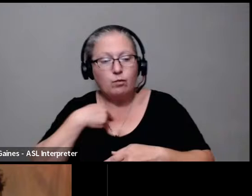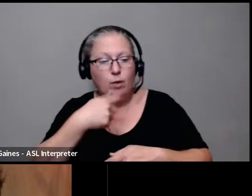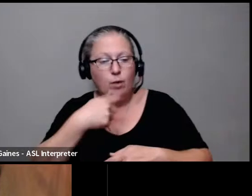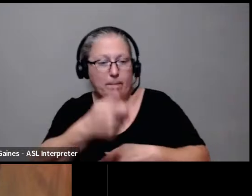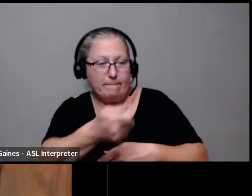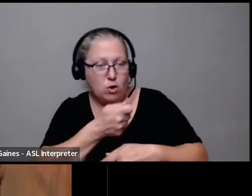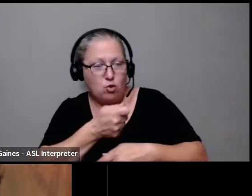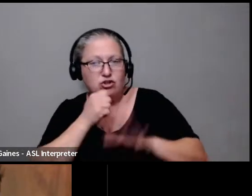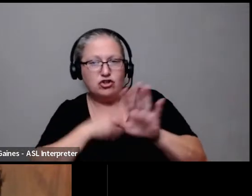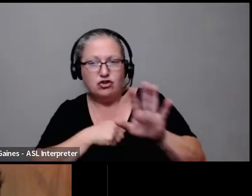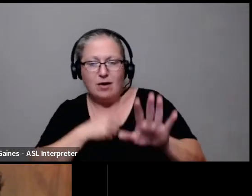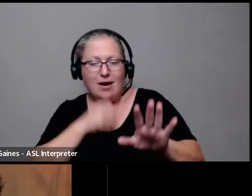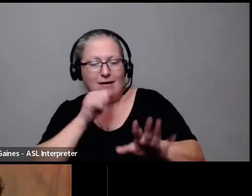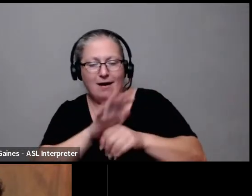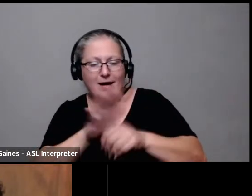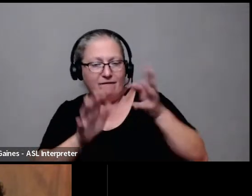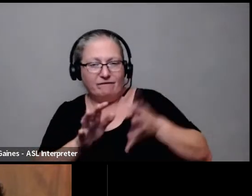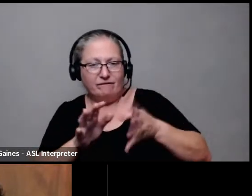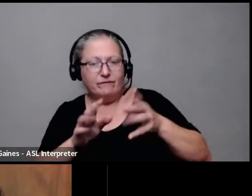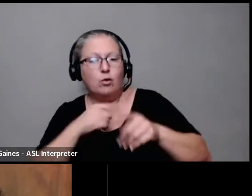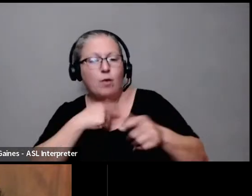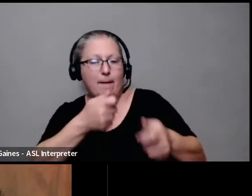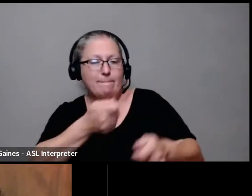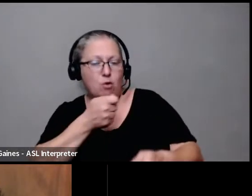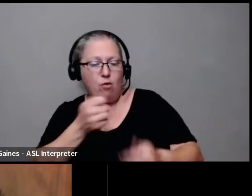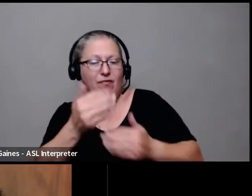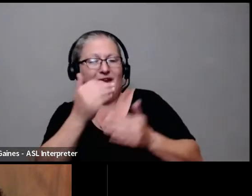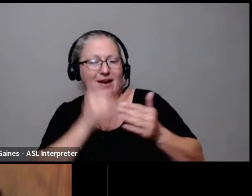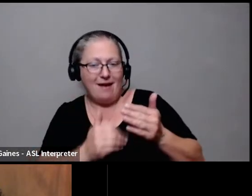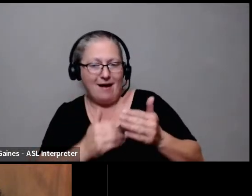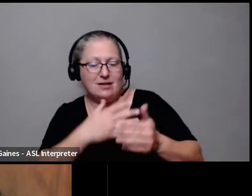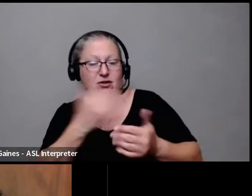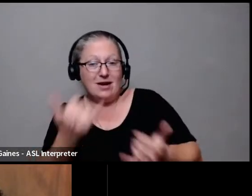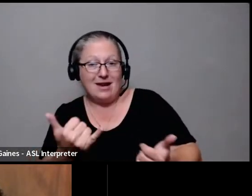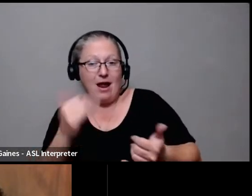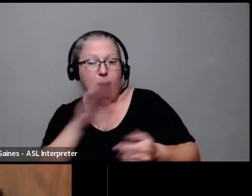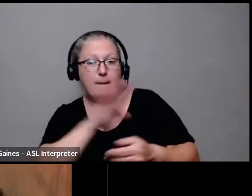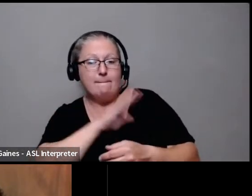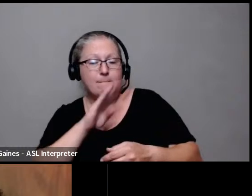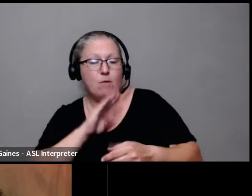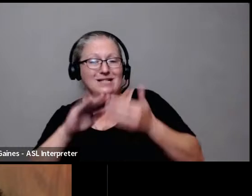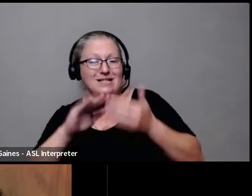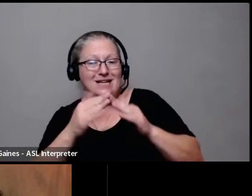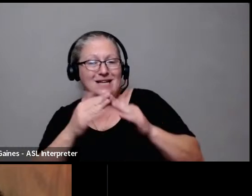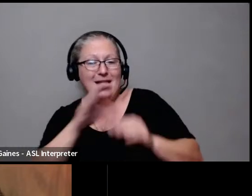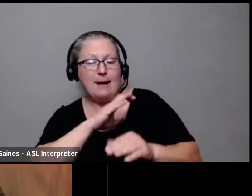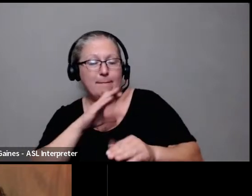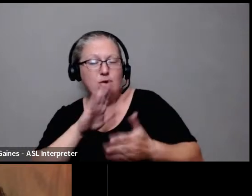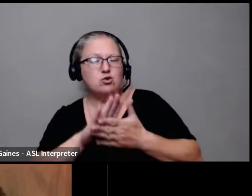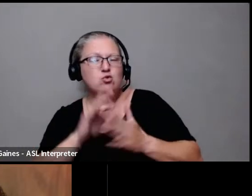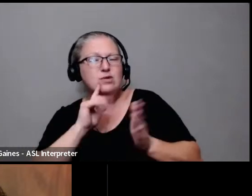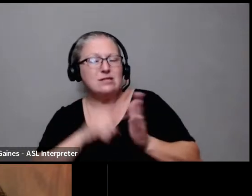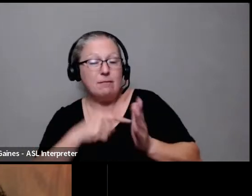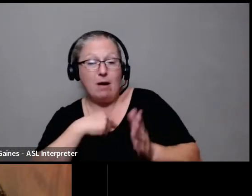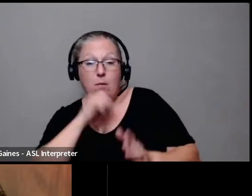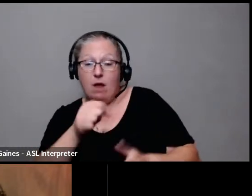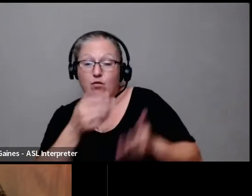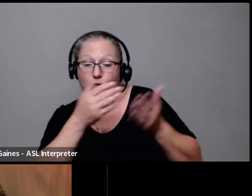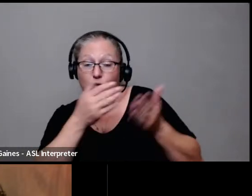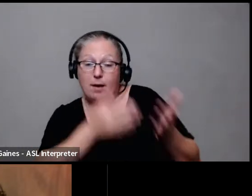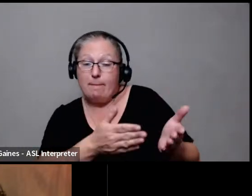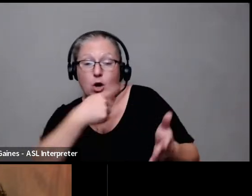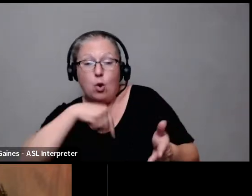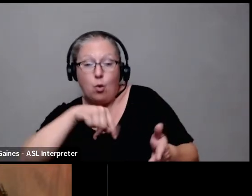pulled, sorry, I didn't scroll Sorry down about for you. Yeah, we pulled the next item, and so we're on to board, city committee, and school assignments. I would love to make a recommendation